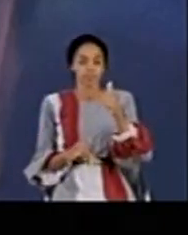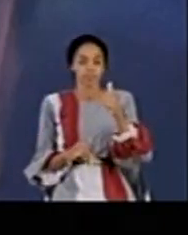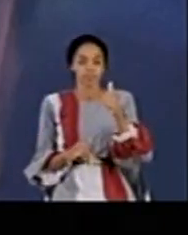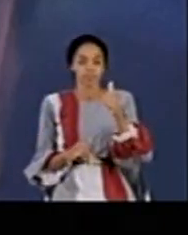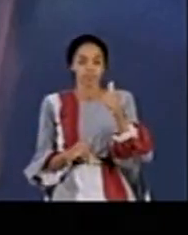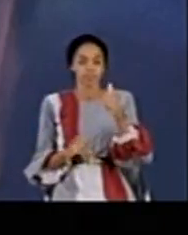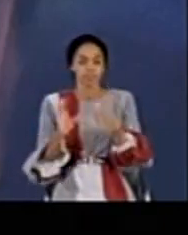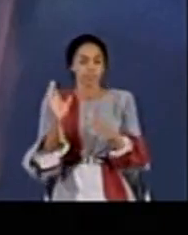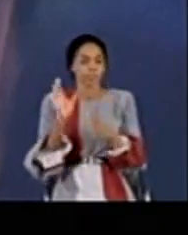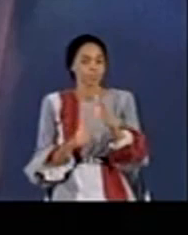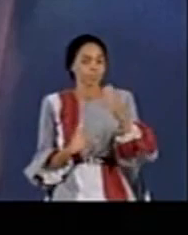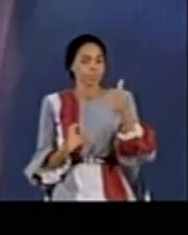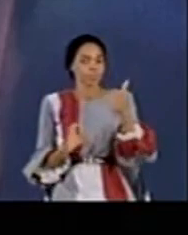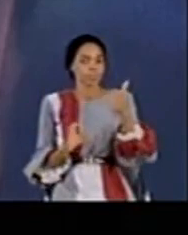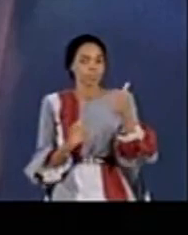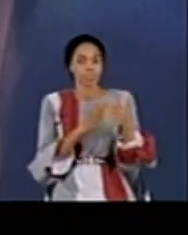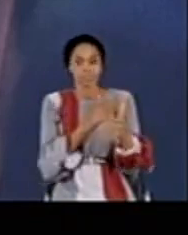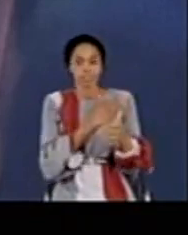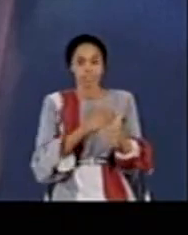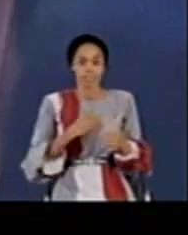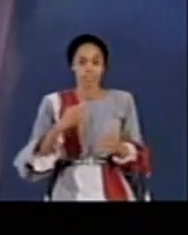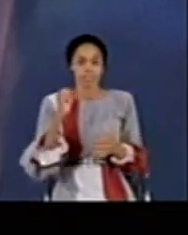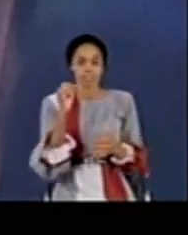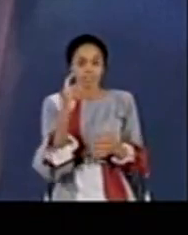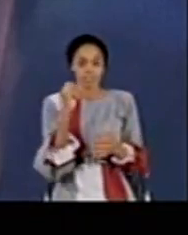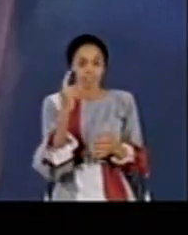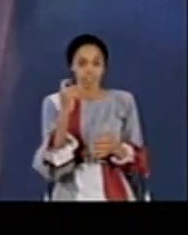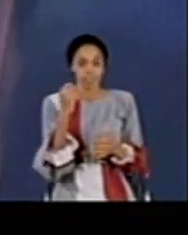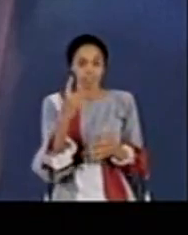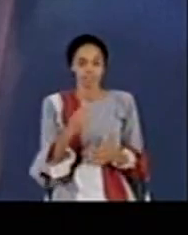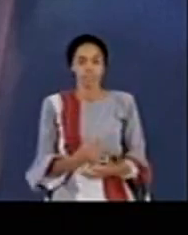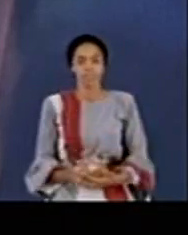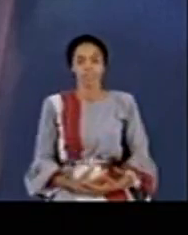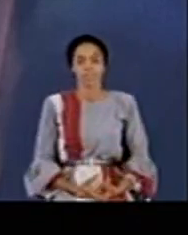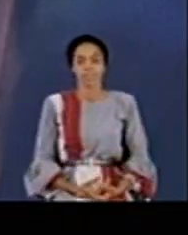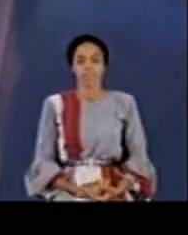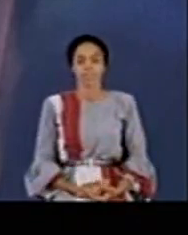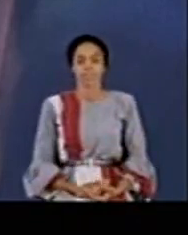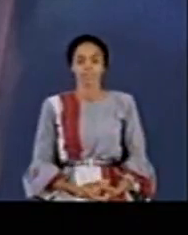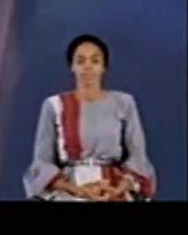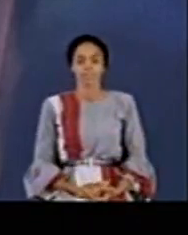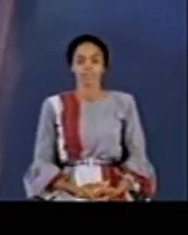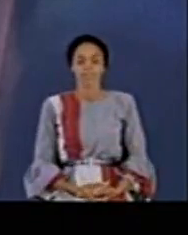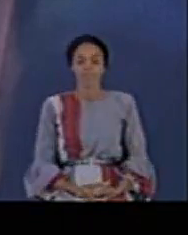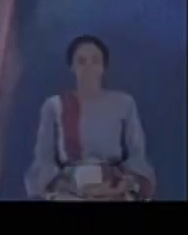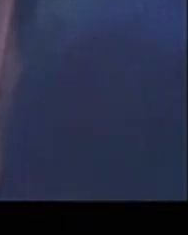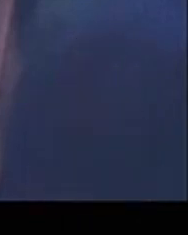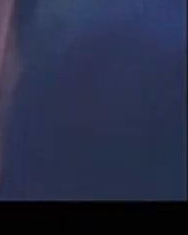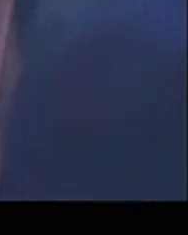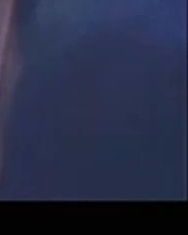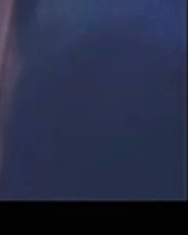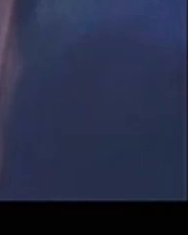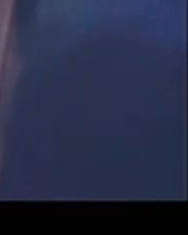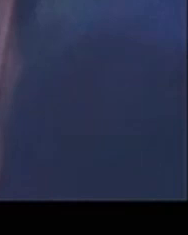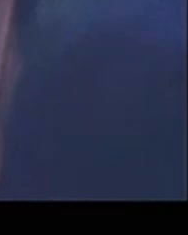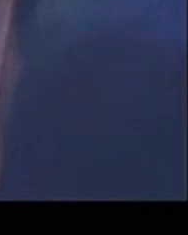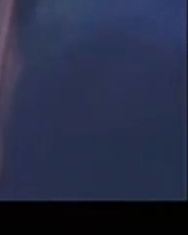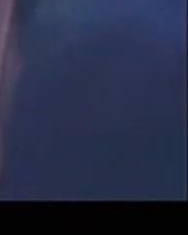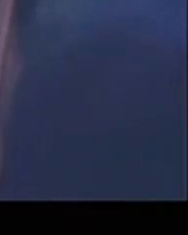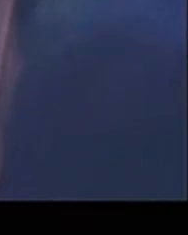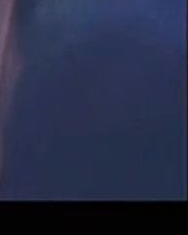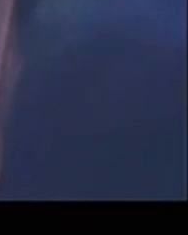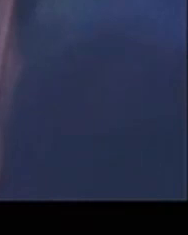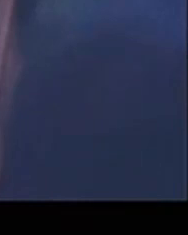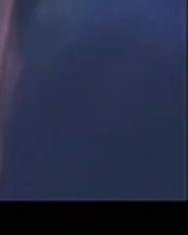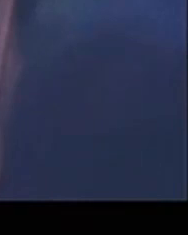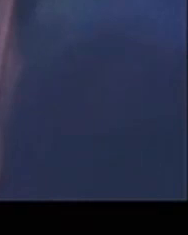Chapter 10. Ask ye of the Lord rain in the time of the latter rain. So the Lord shall make bright